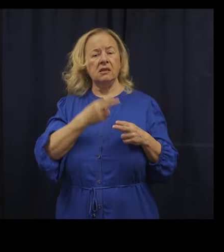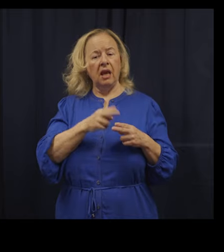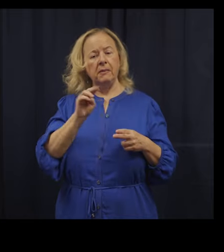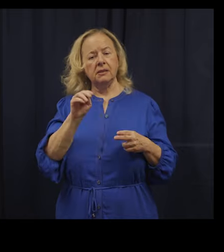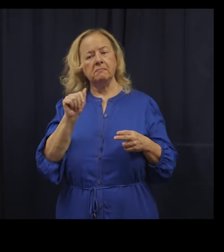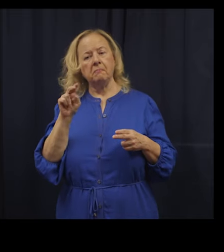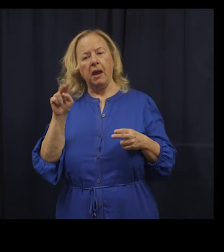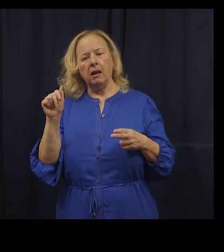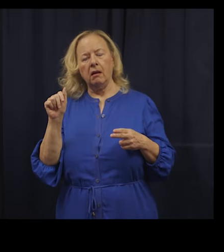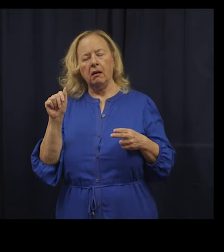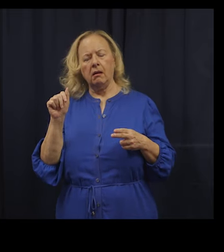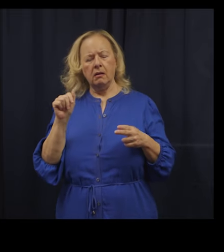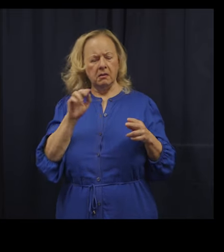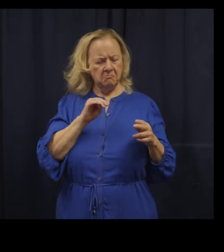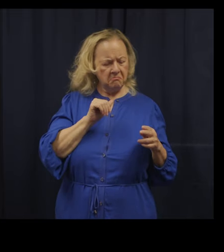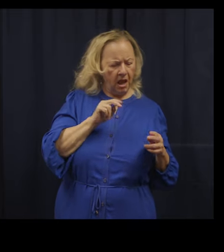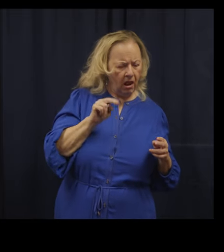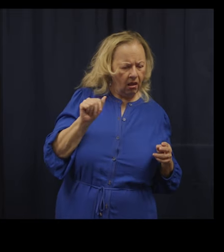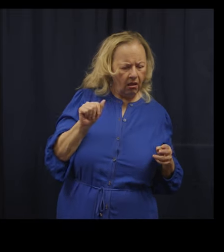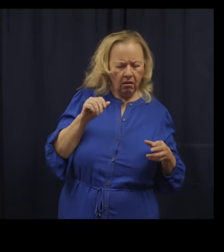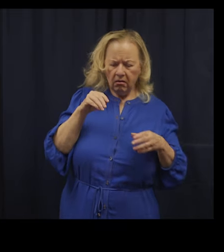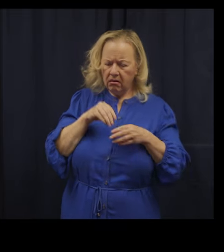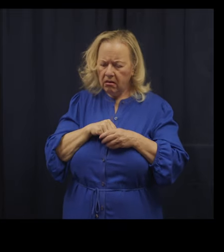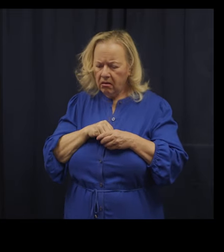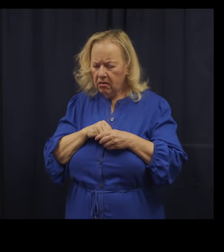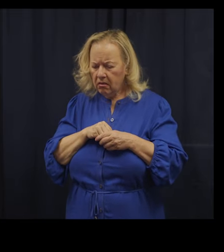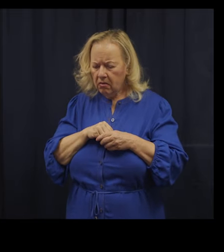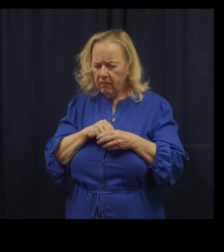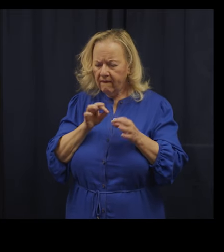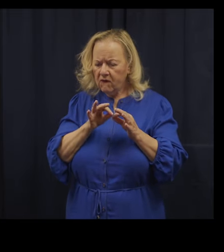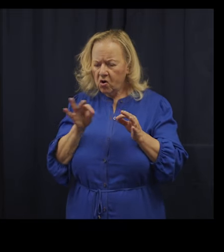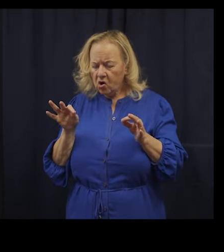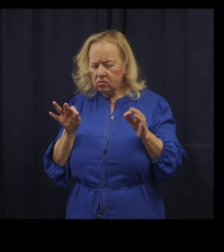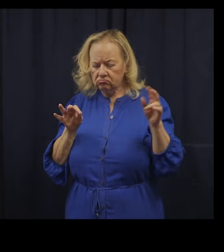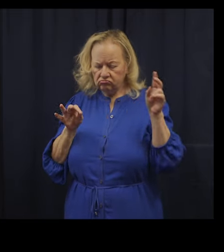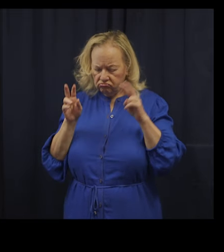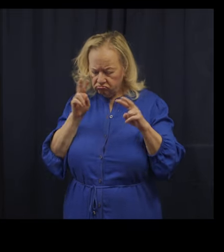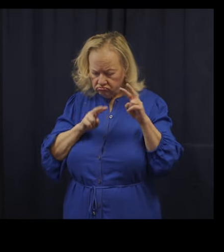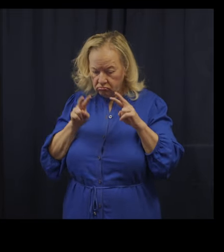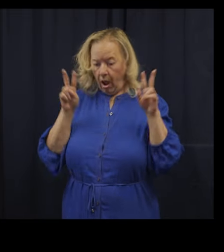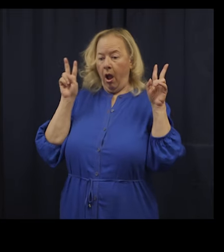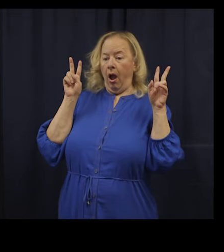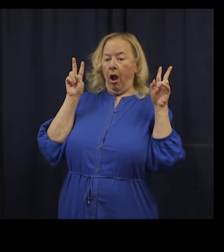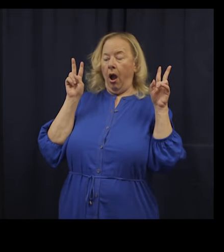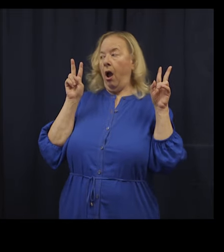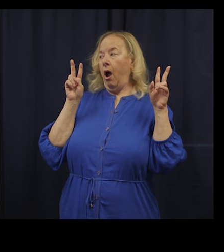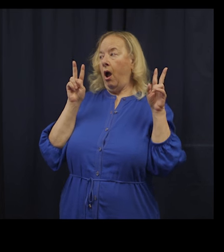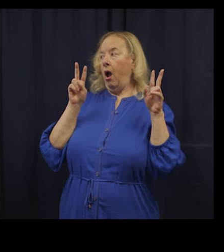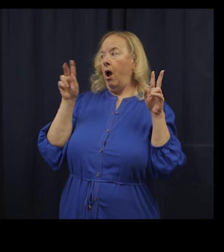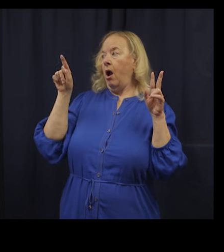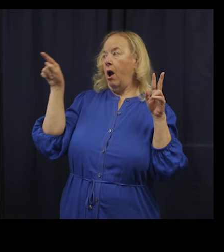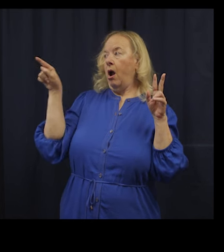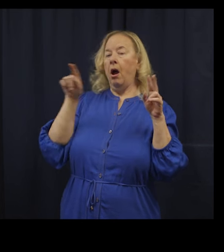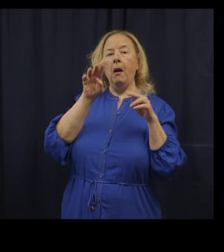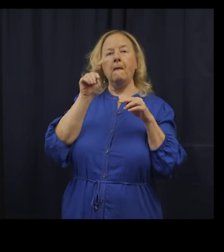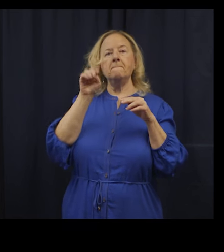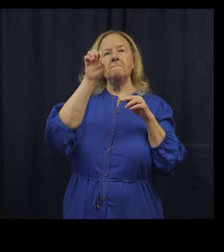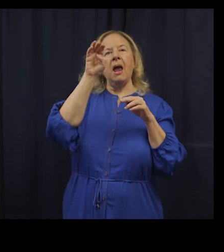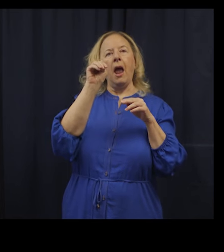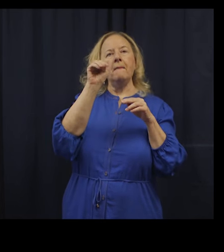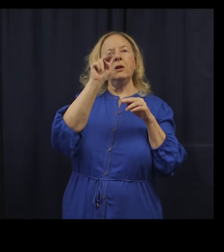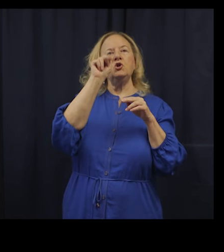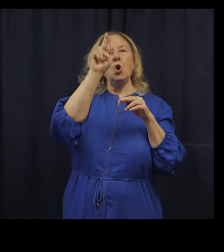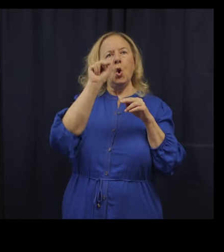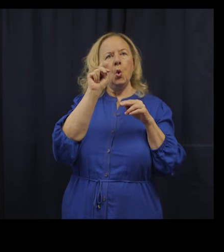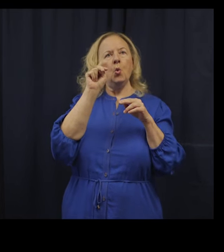Manna, I got to see if Manna is in this verse. So I go and I look, and right there is the Memnun.